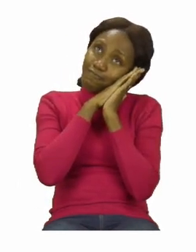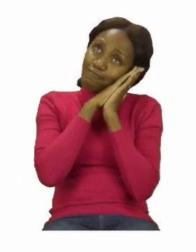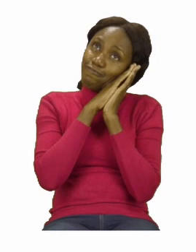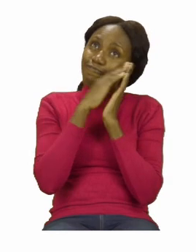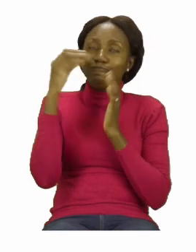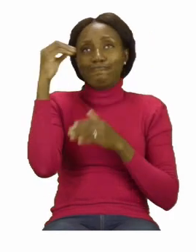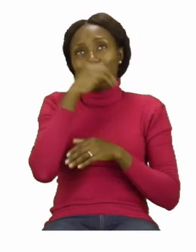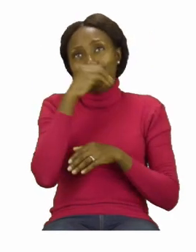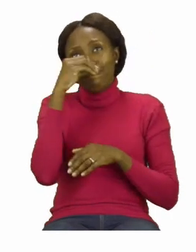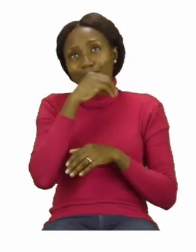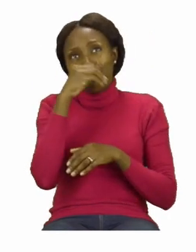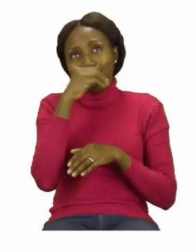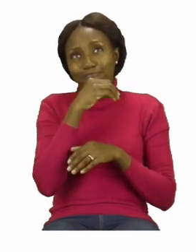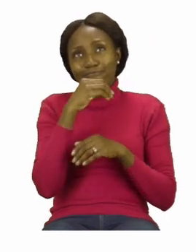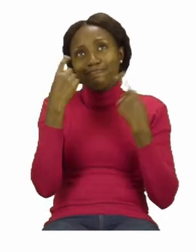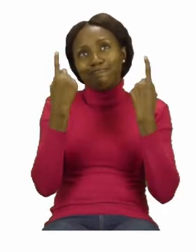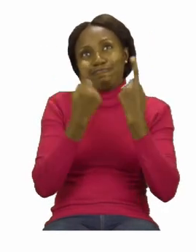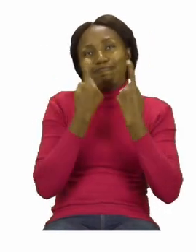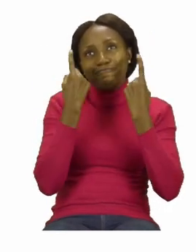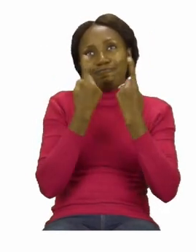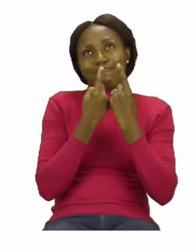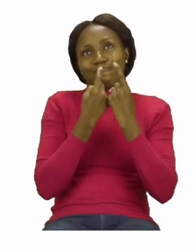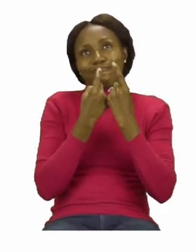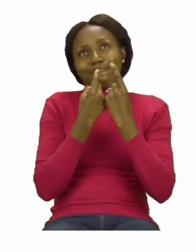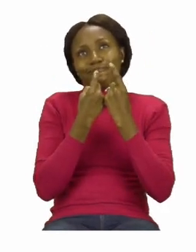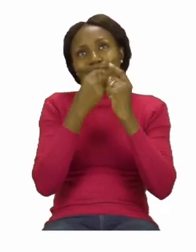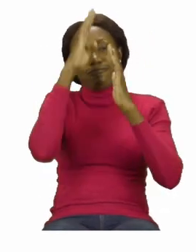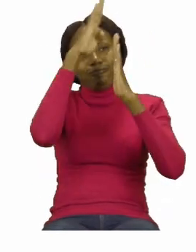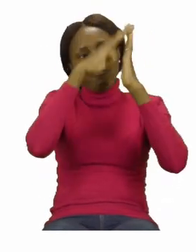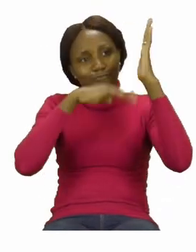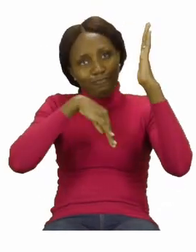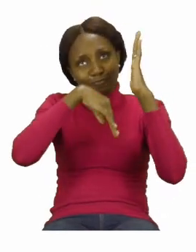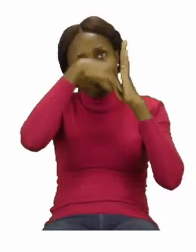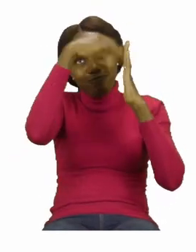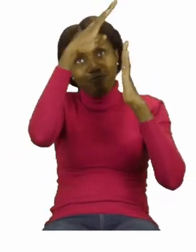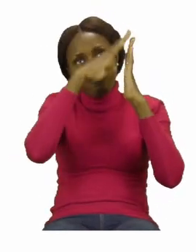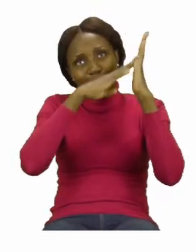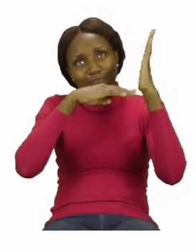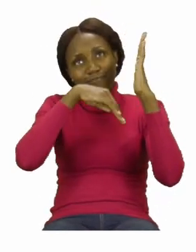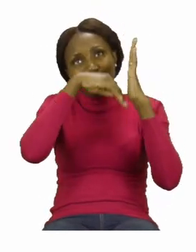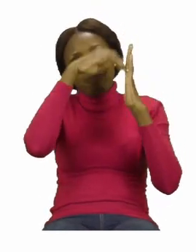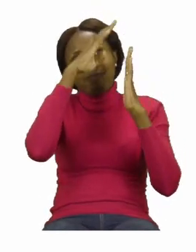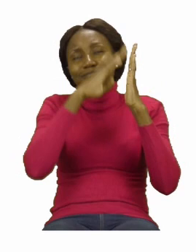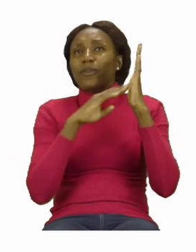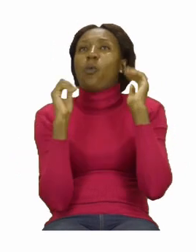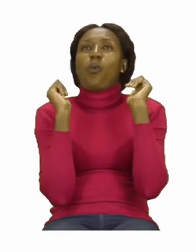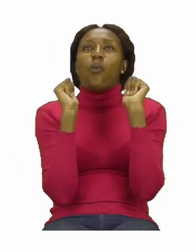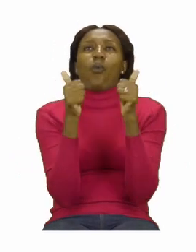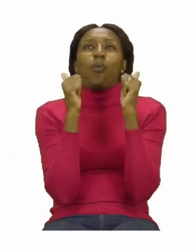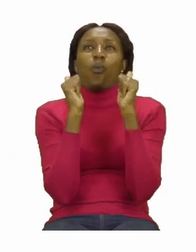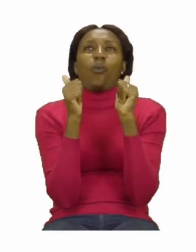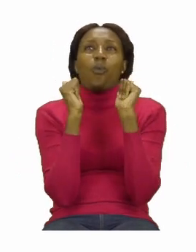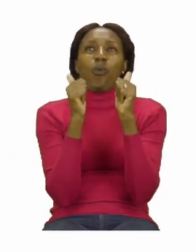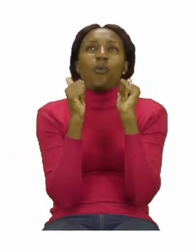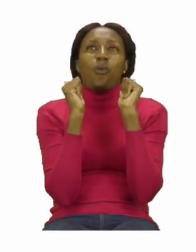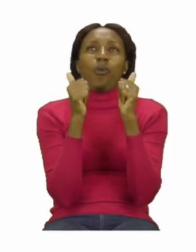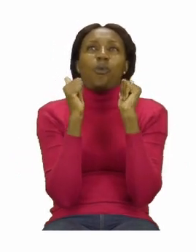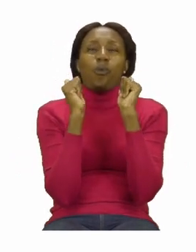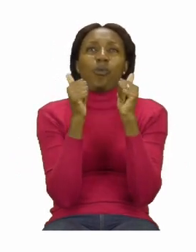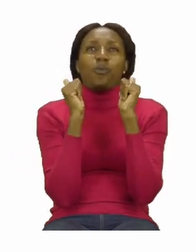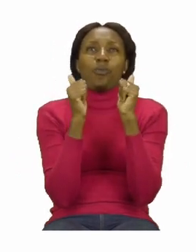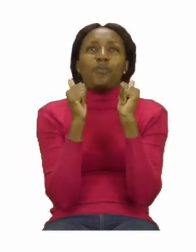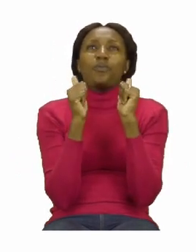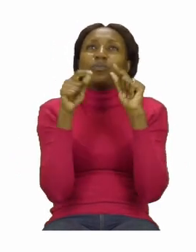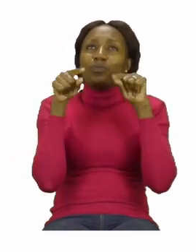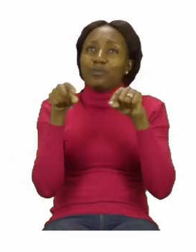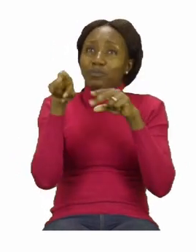eating, playing, painting. Well done. So these are the words we're going to use